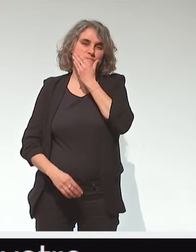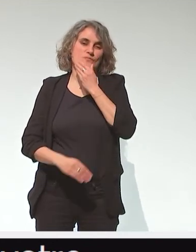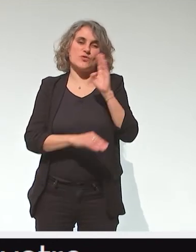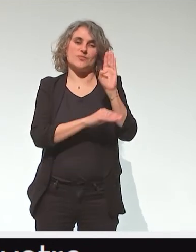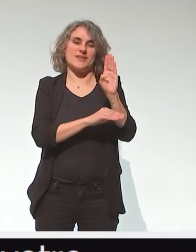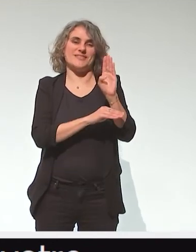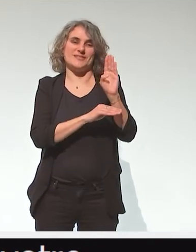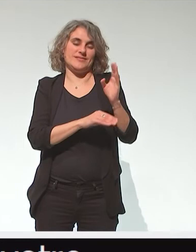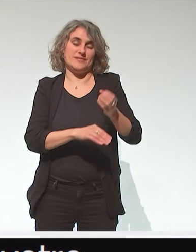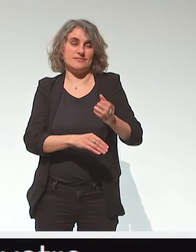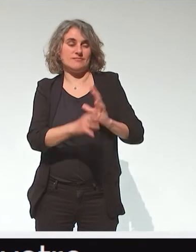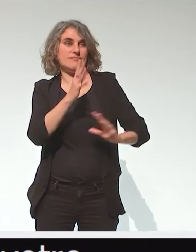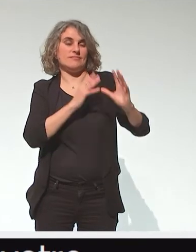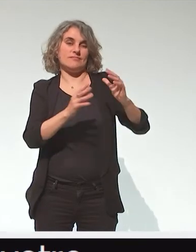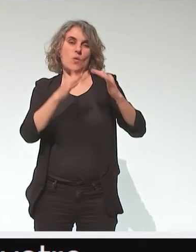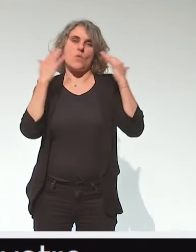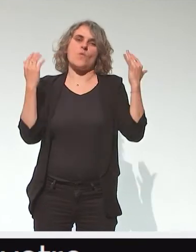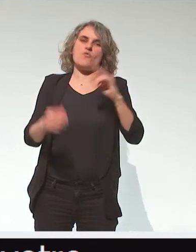A fabulous account,